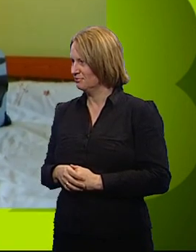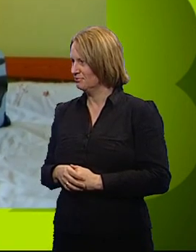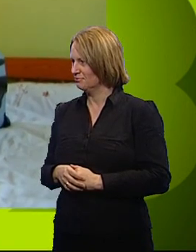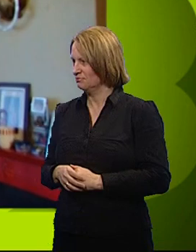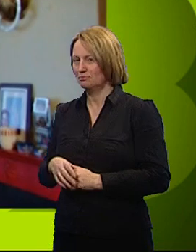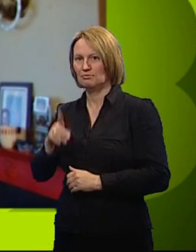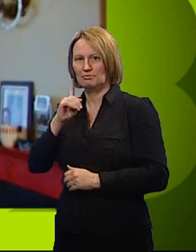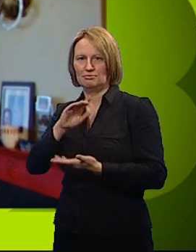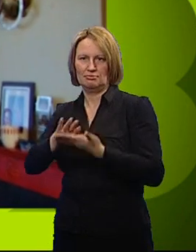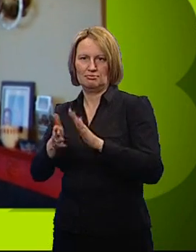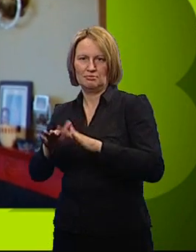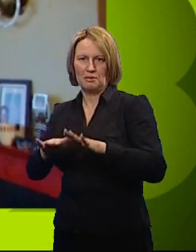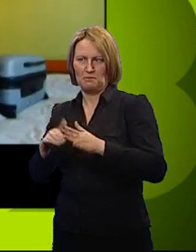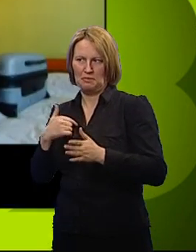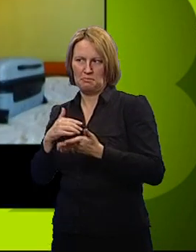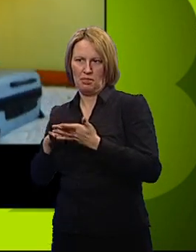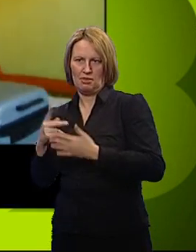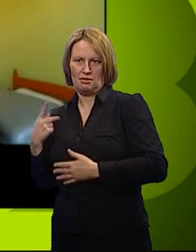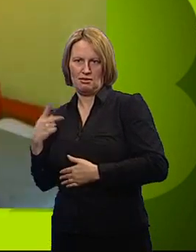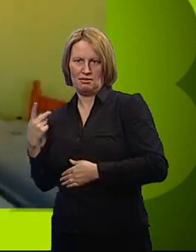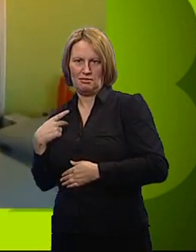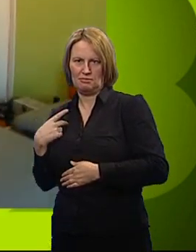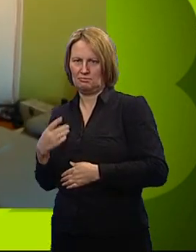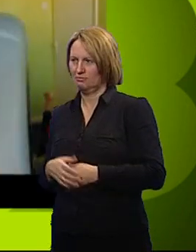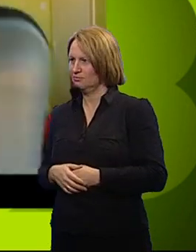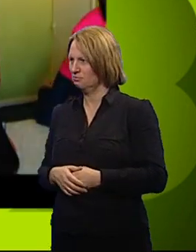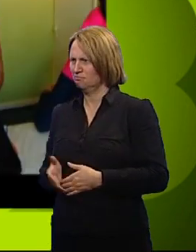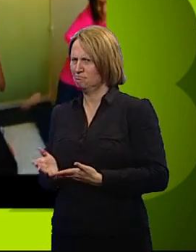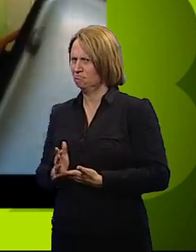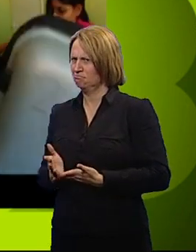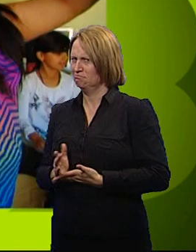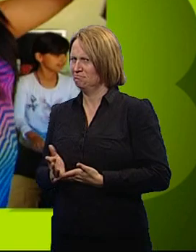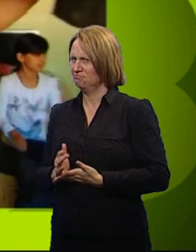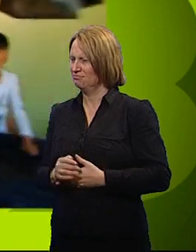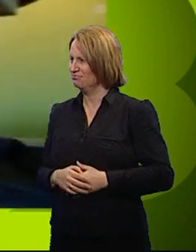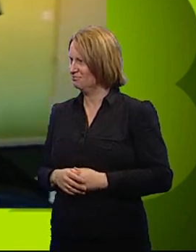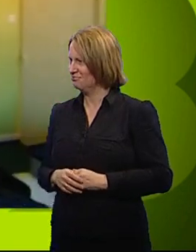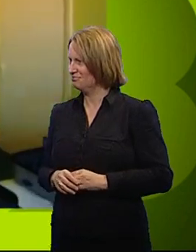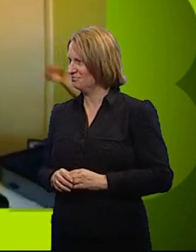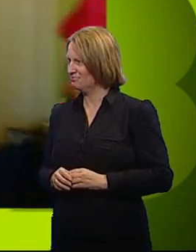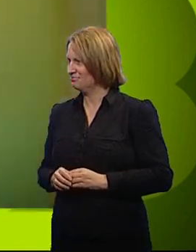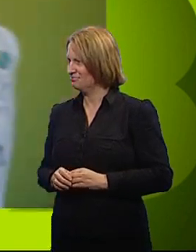So let the girls pack for me and Mum. Not too sure about that.